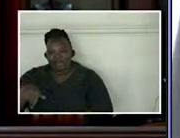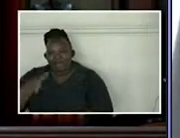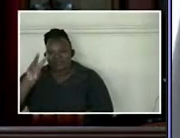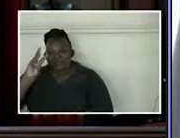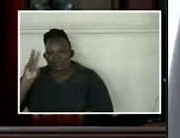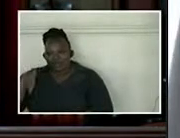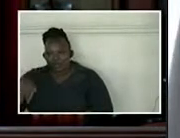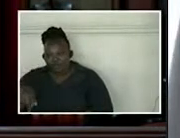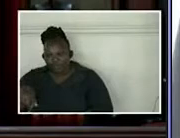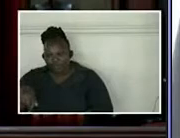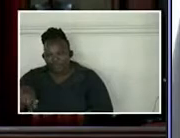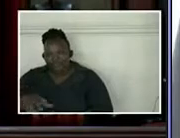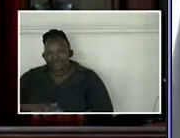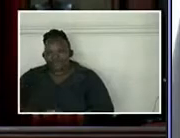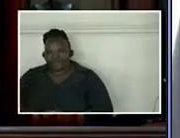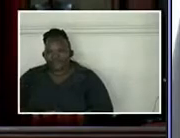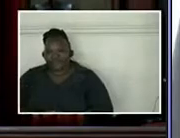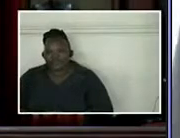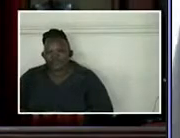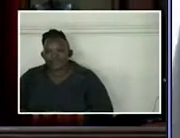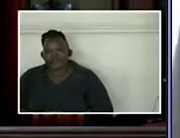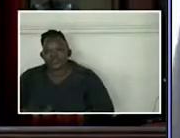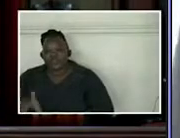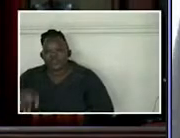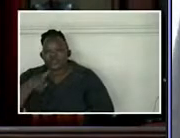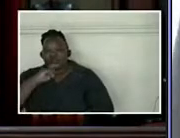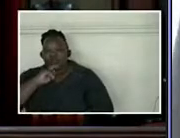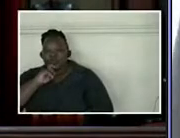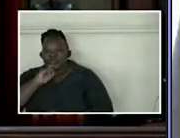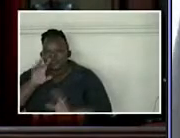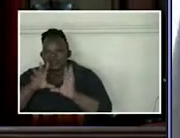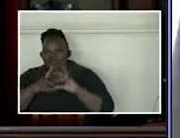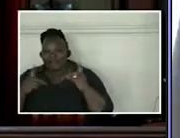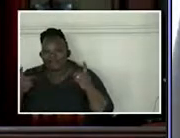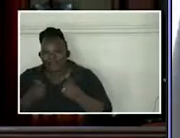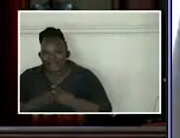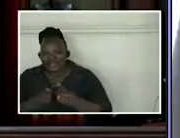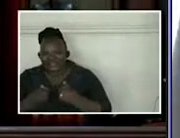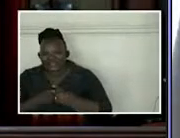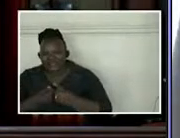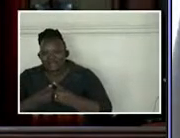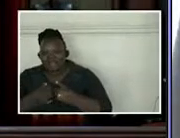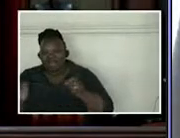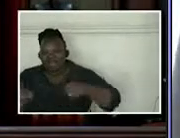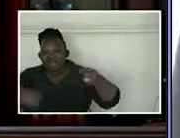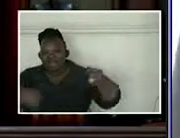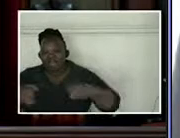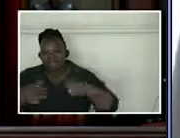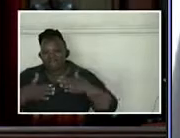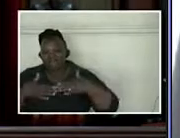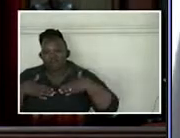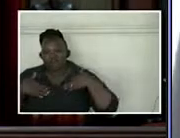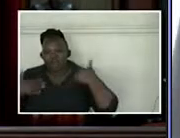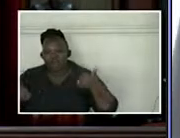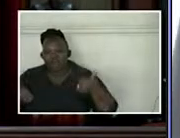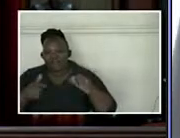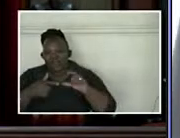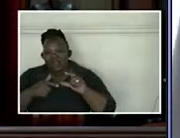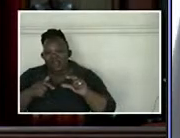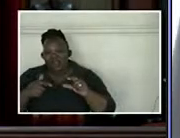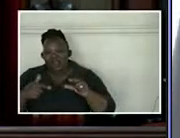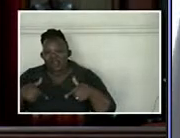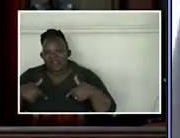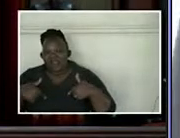provinces which will be utilized by the department for the employment of healthy lifestyle coordinators and school sports